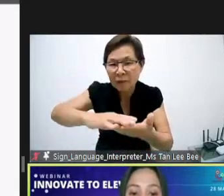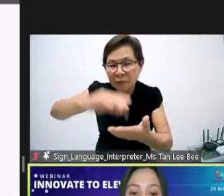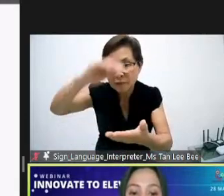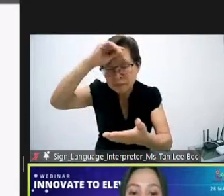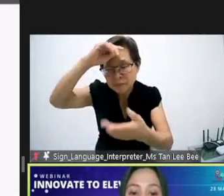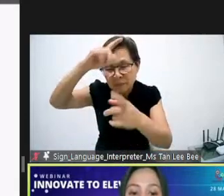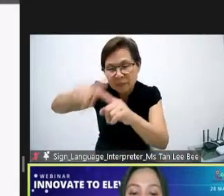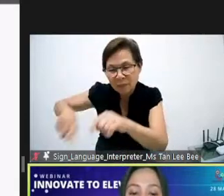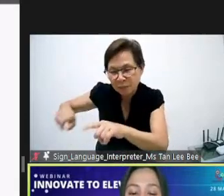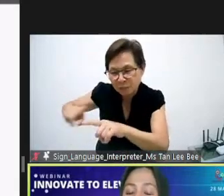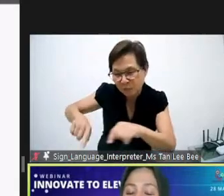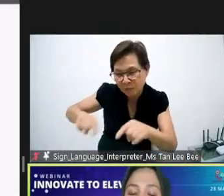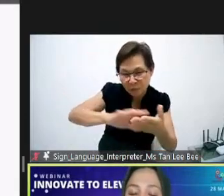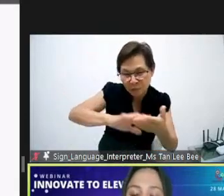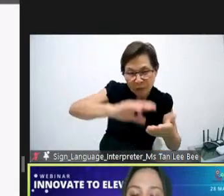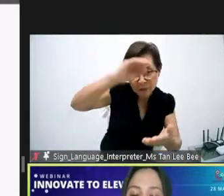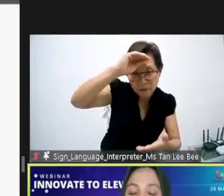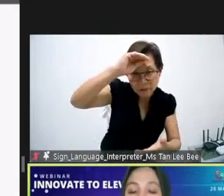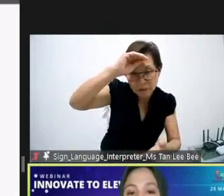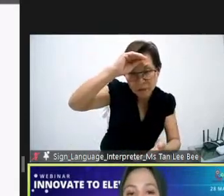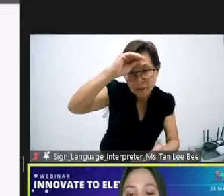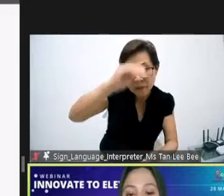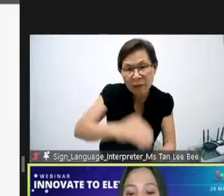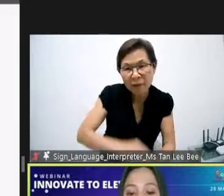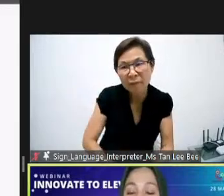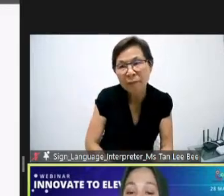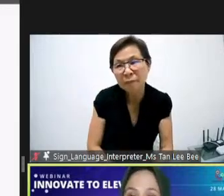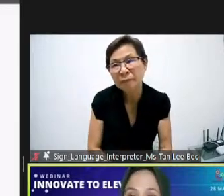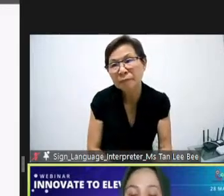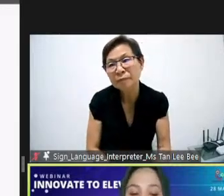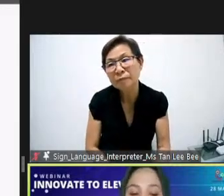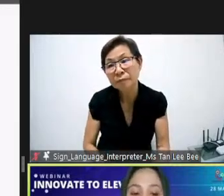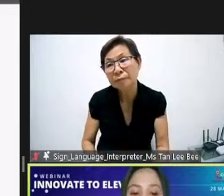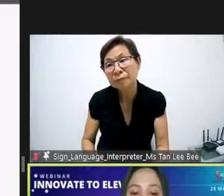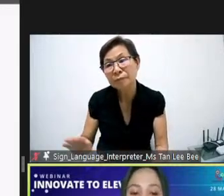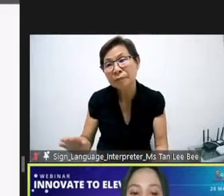based on the abilities they have.